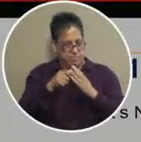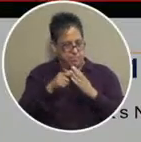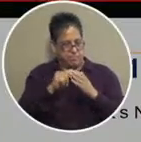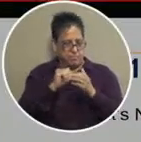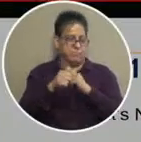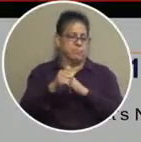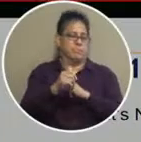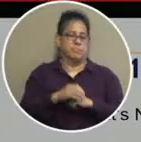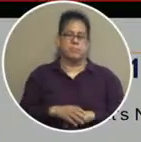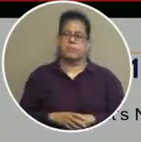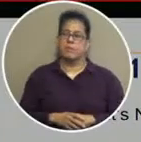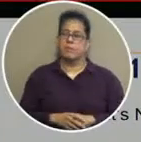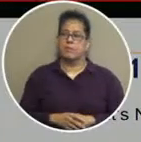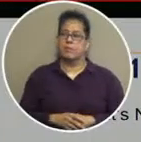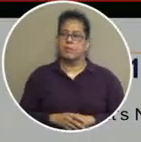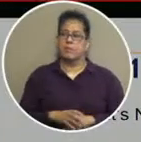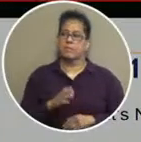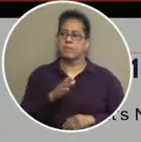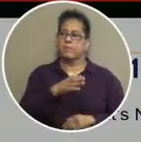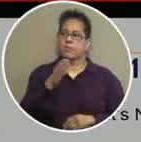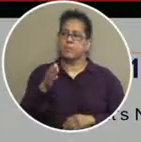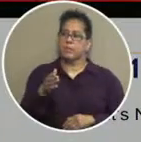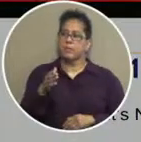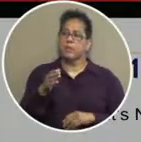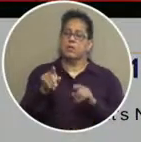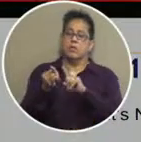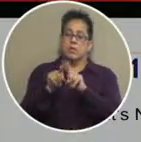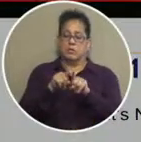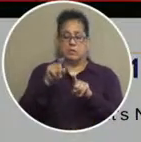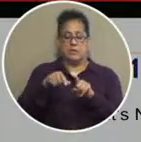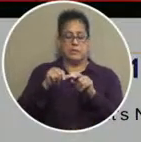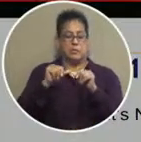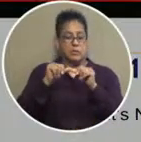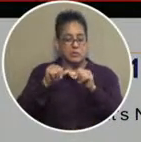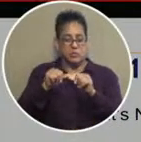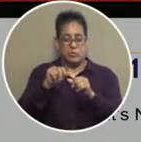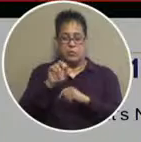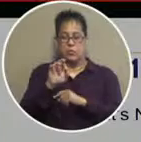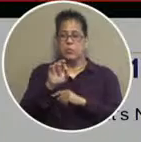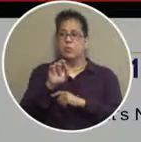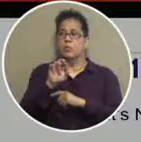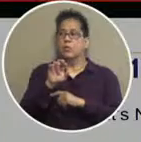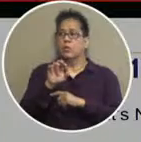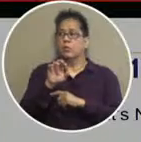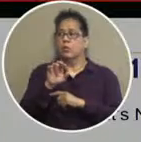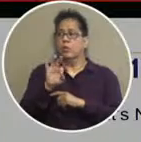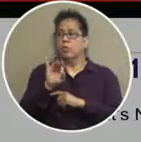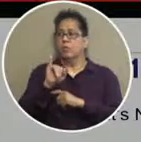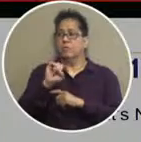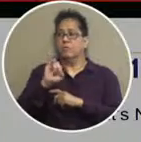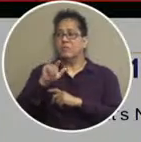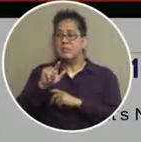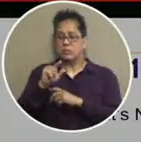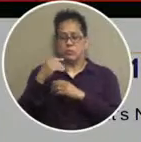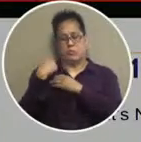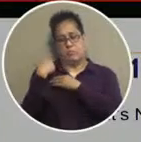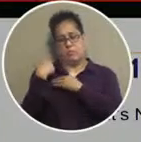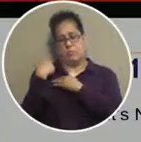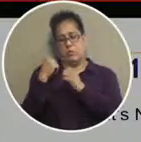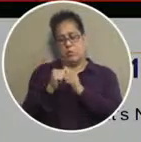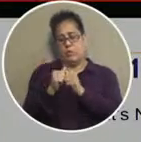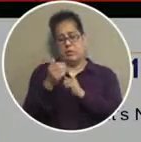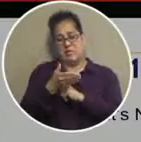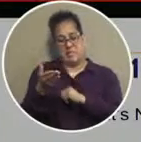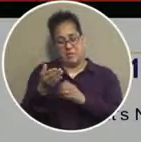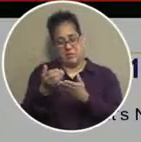Next slide, please. We need to continue observing fiscal responsibility with the resources that we have.